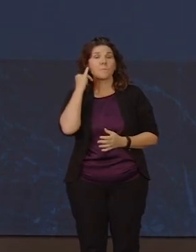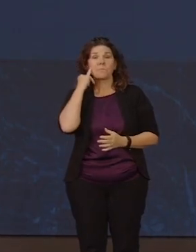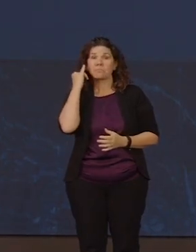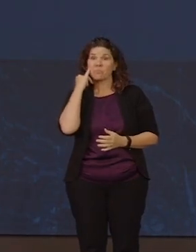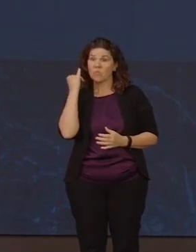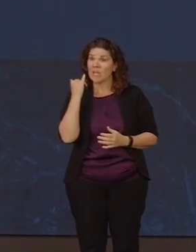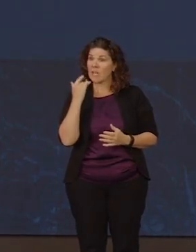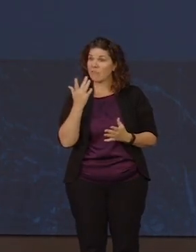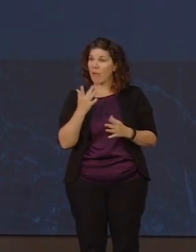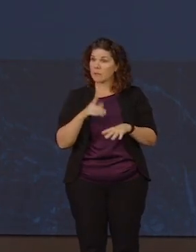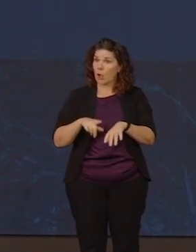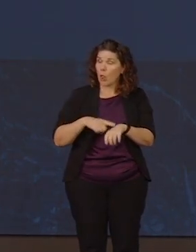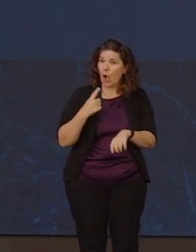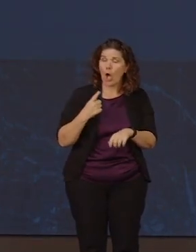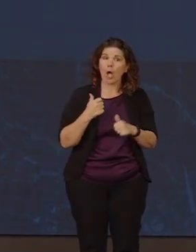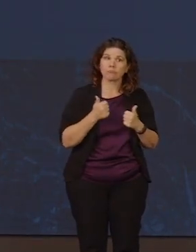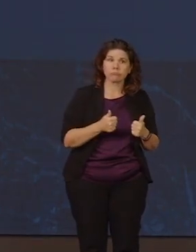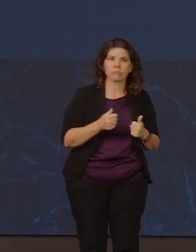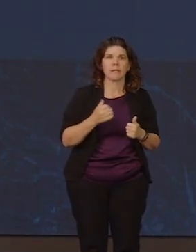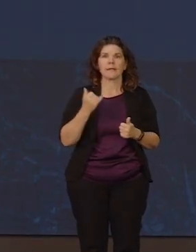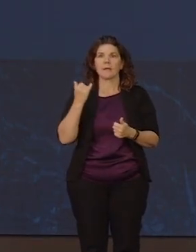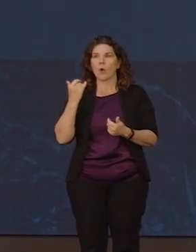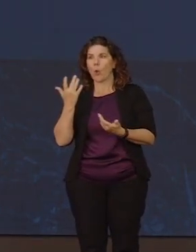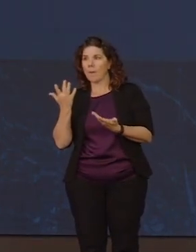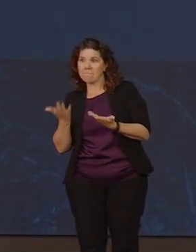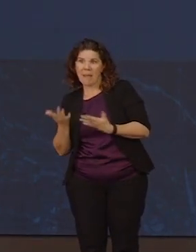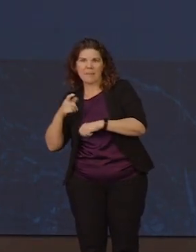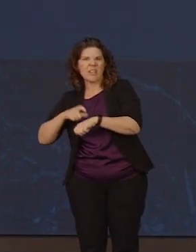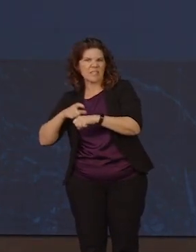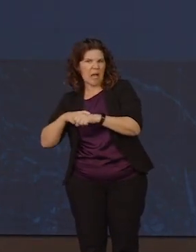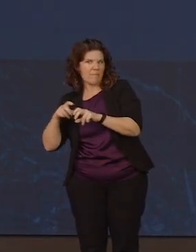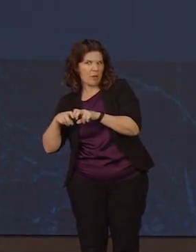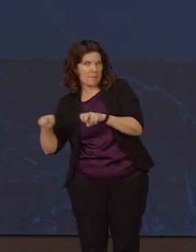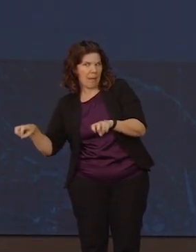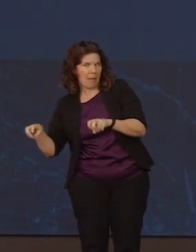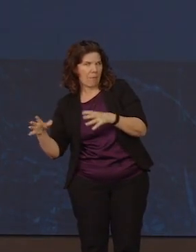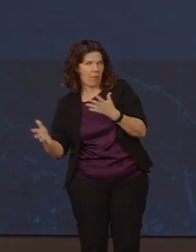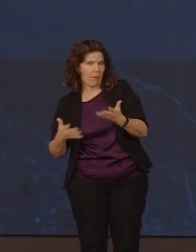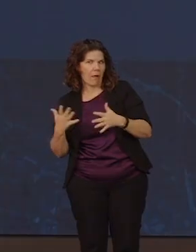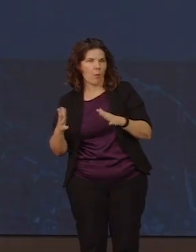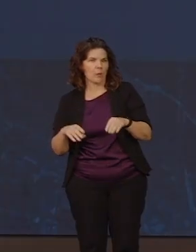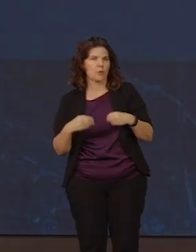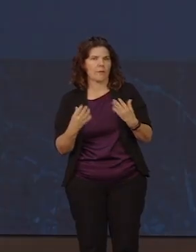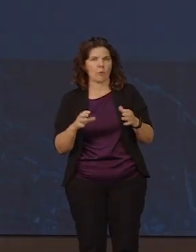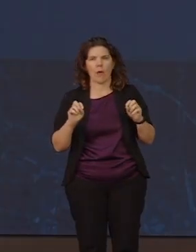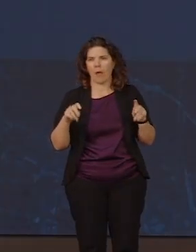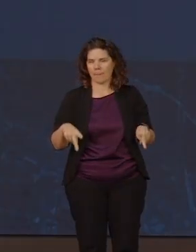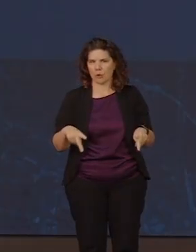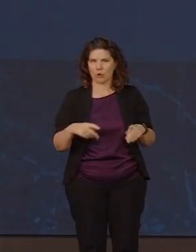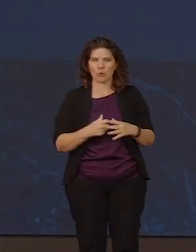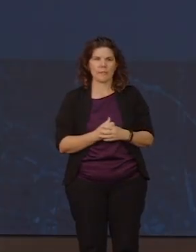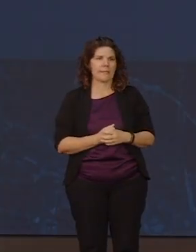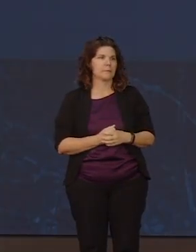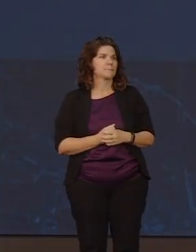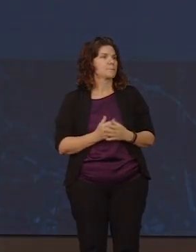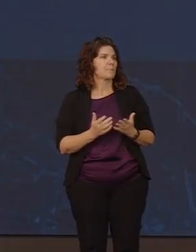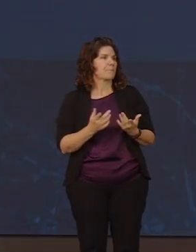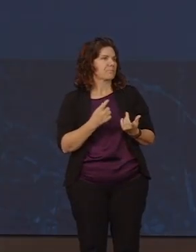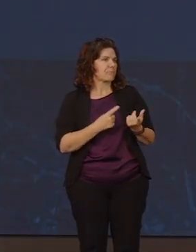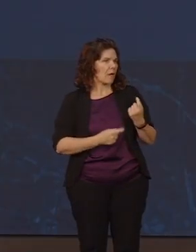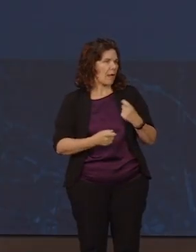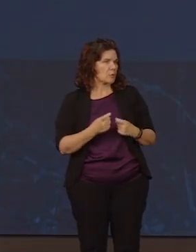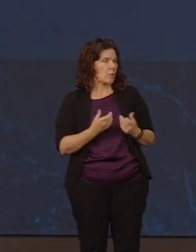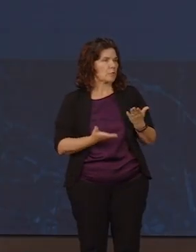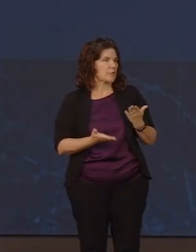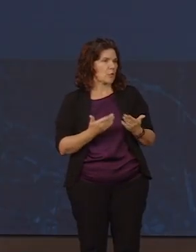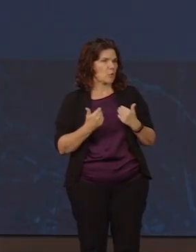that goes, we'll see how much time we have for the panel. But I wanted to give you all an opportunity to ask any questions